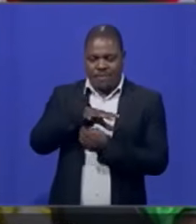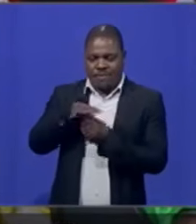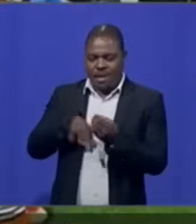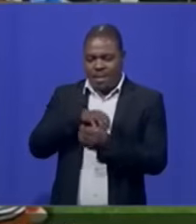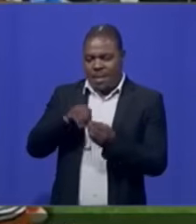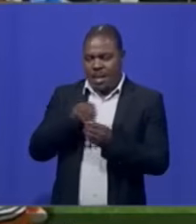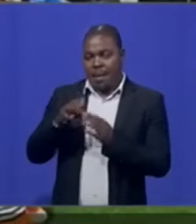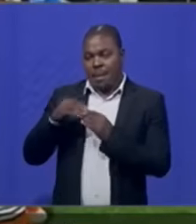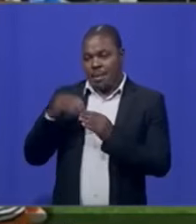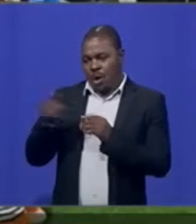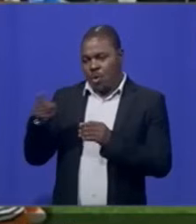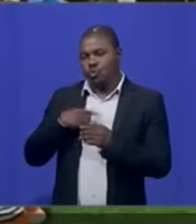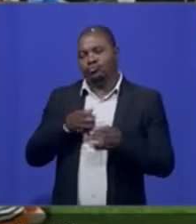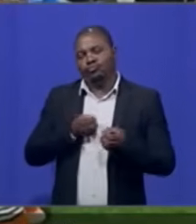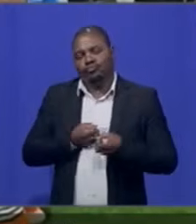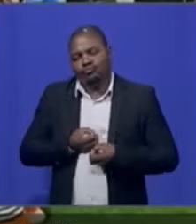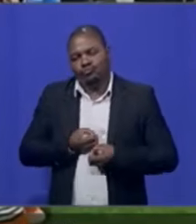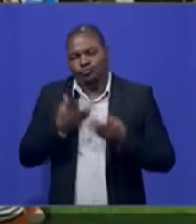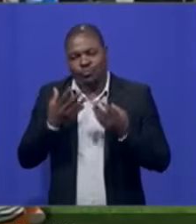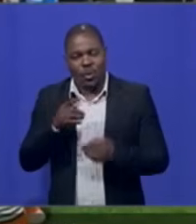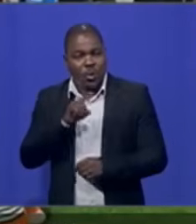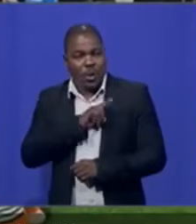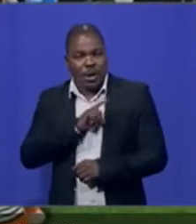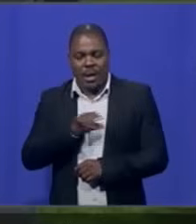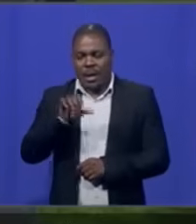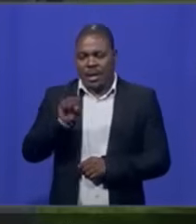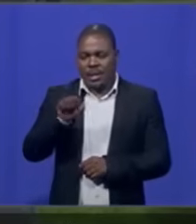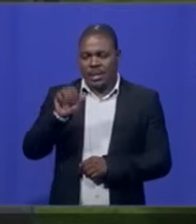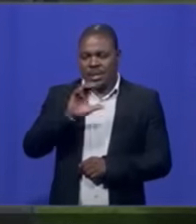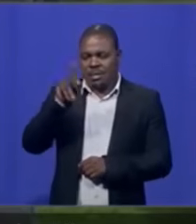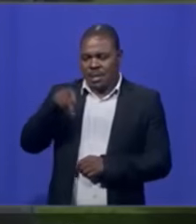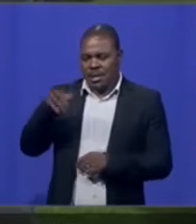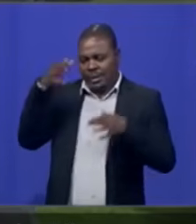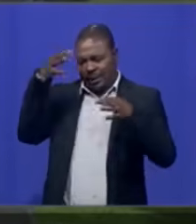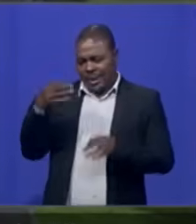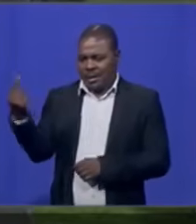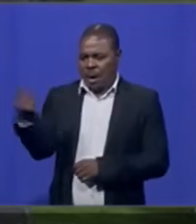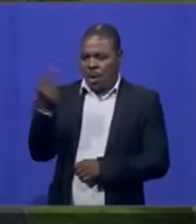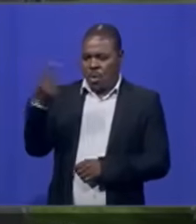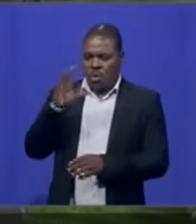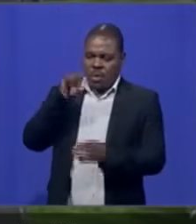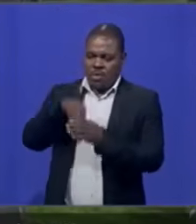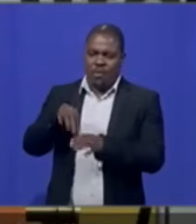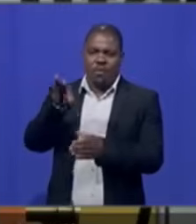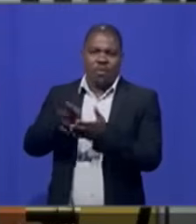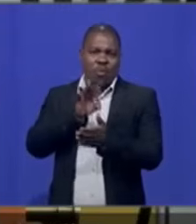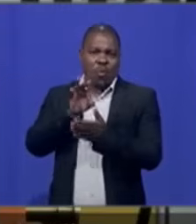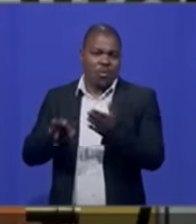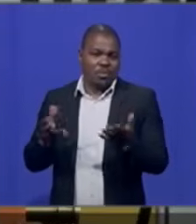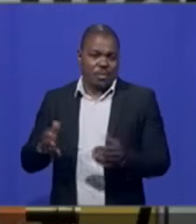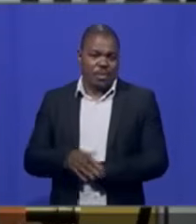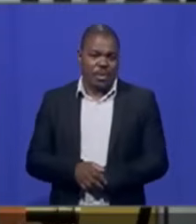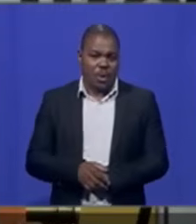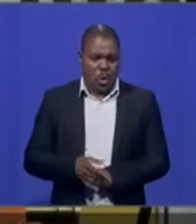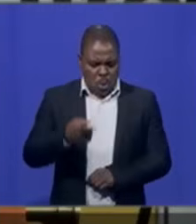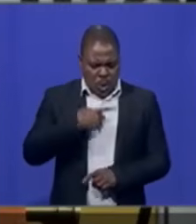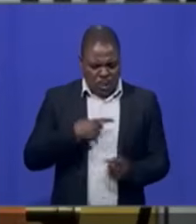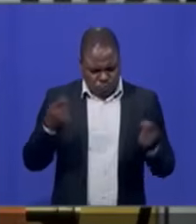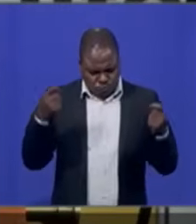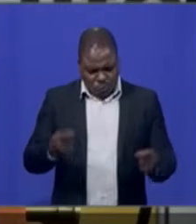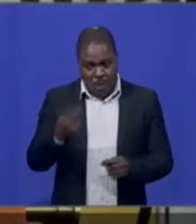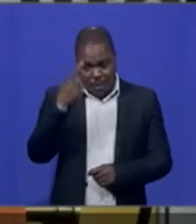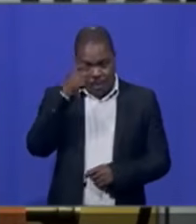maikutlo mabapi le qeto ya SACP ya ho iketela dikgetho tsa bommasepala. And it is our firm belief, that is